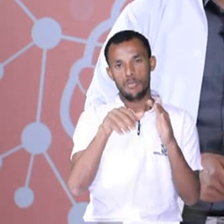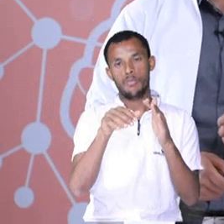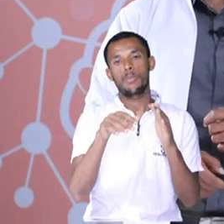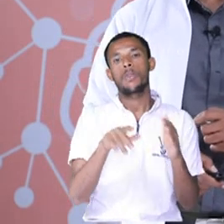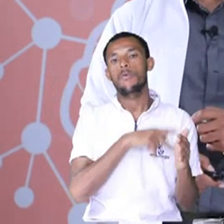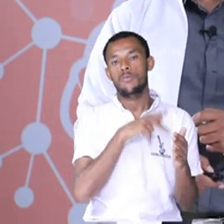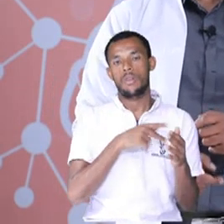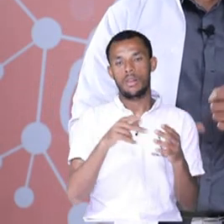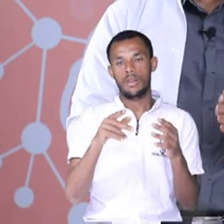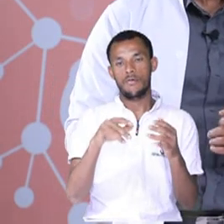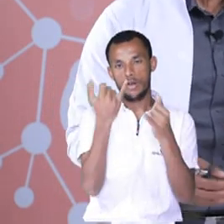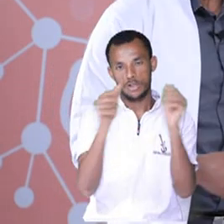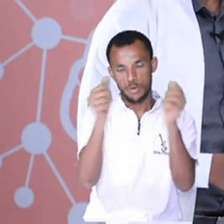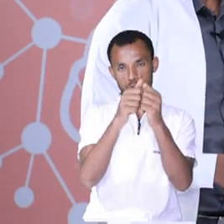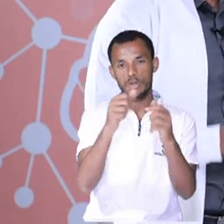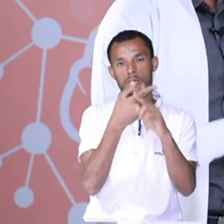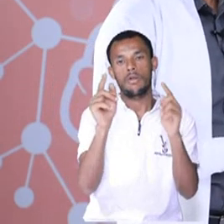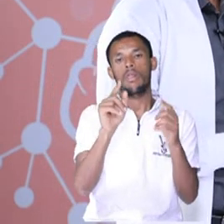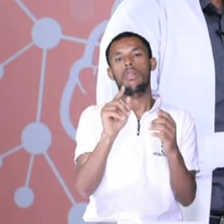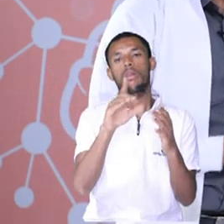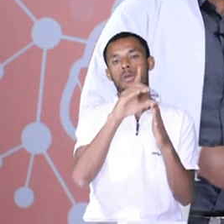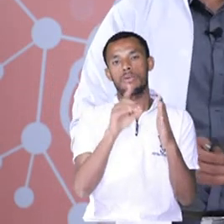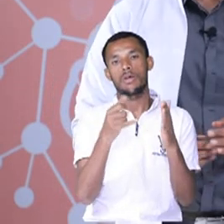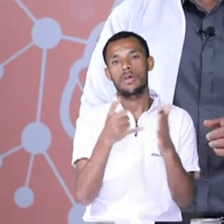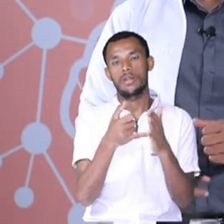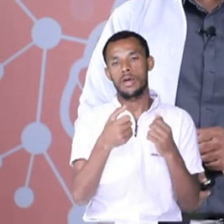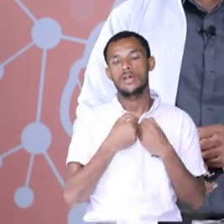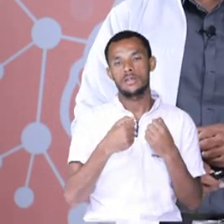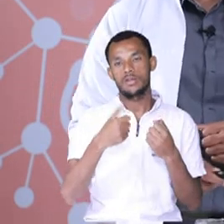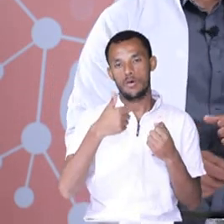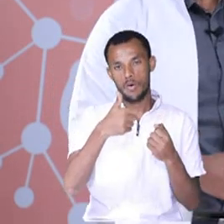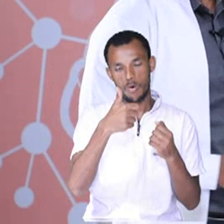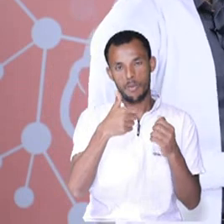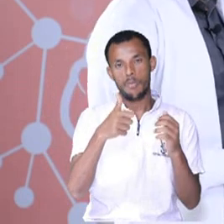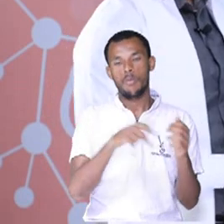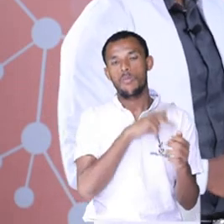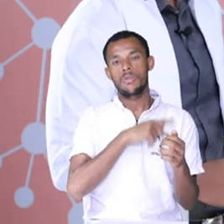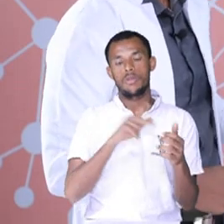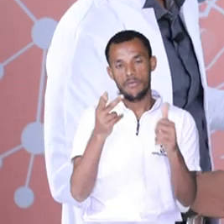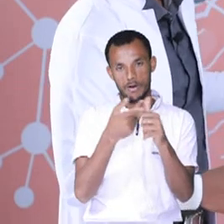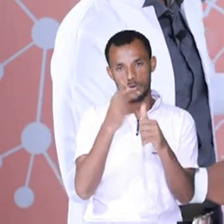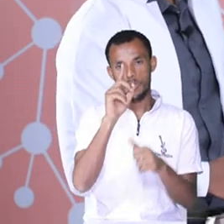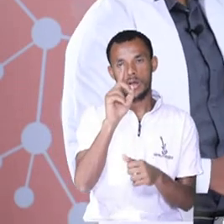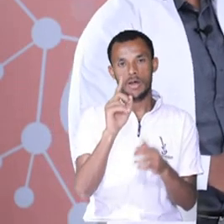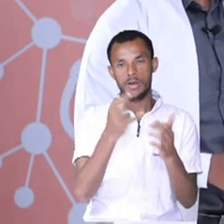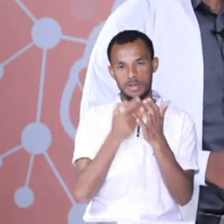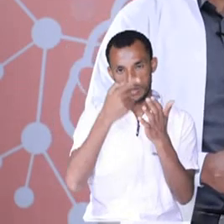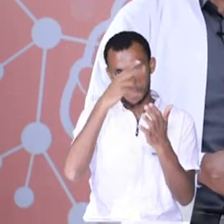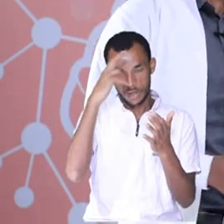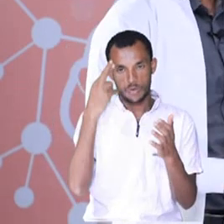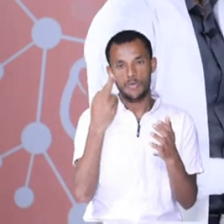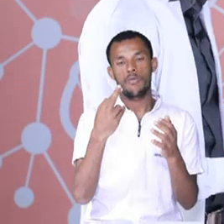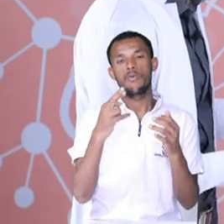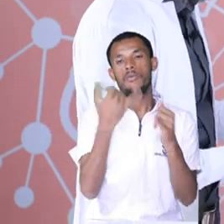different denominator. It has its own property. Therefore, the first one, in the case of fraction with